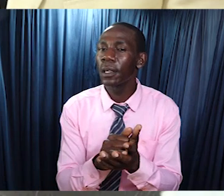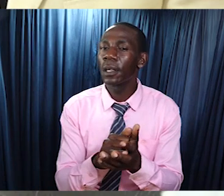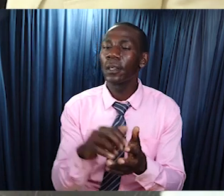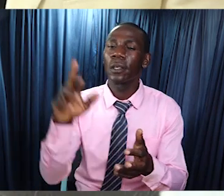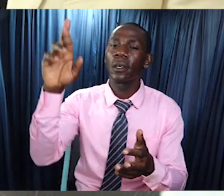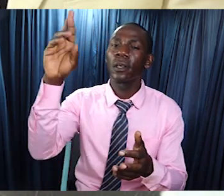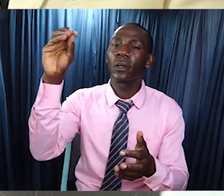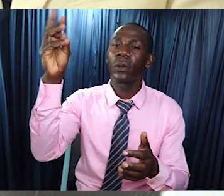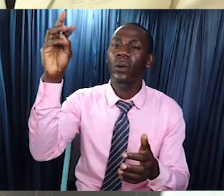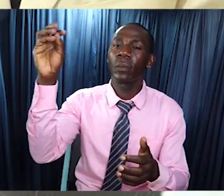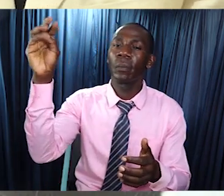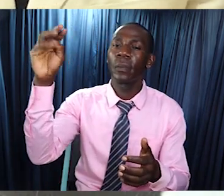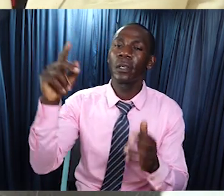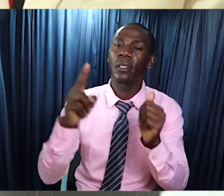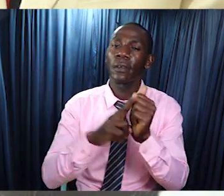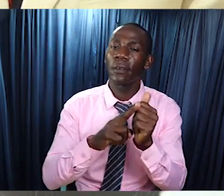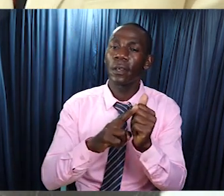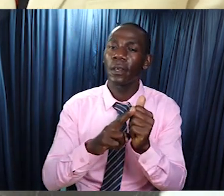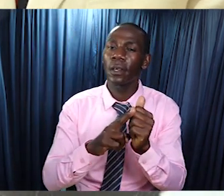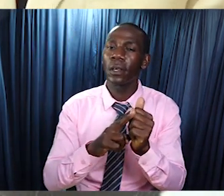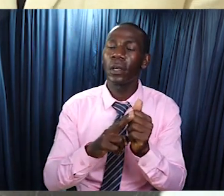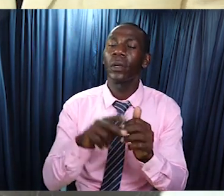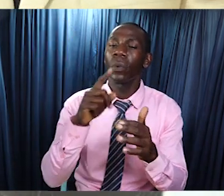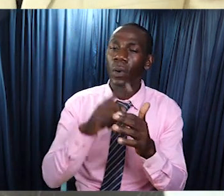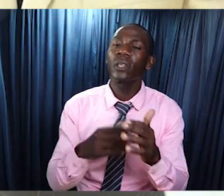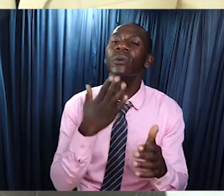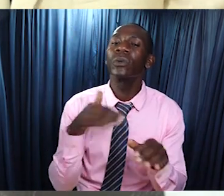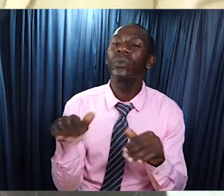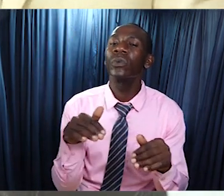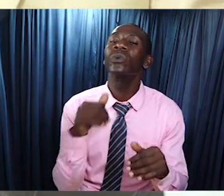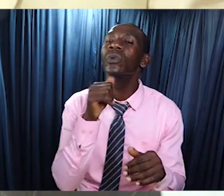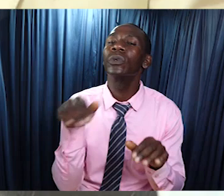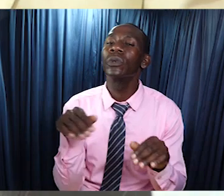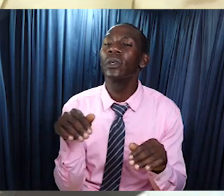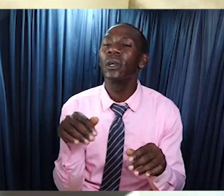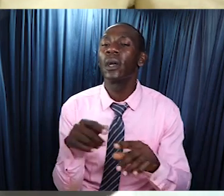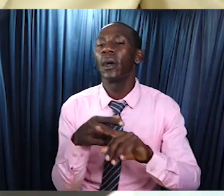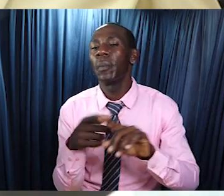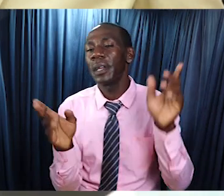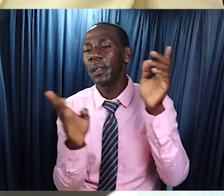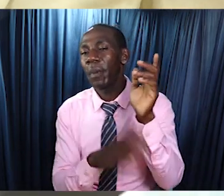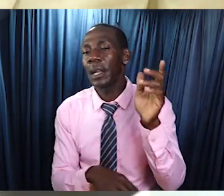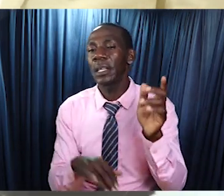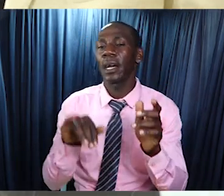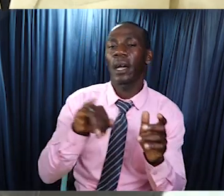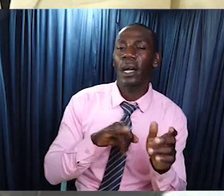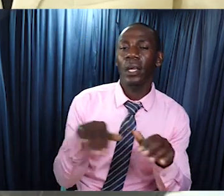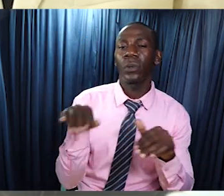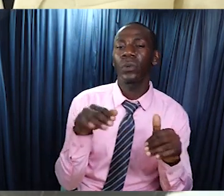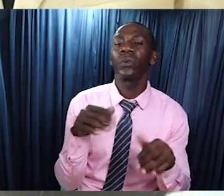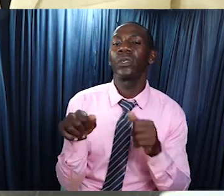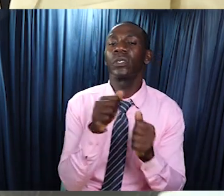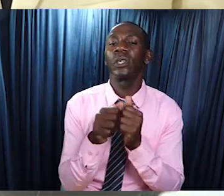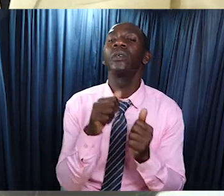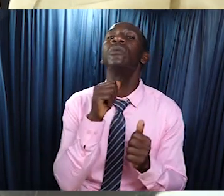Katika Warumi 7. In Romans 7. Ikiwa lile nitakalo kulifanya silifanye. If what I want to do is not what I do. Baya nsilo lipenda ndio nilitendalo. But the evil I